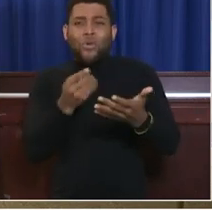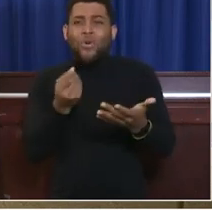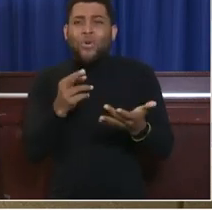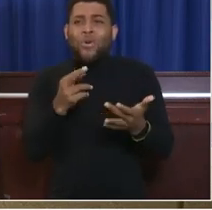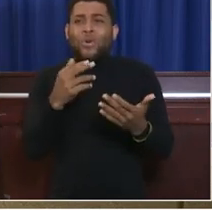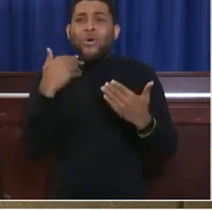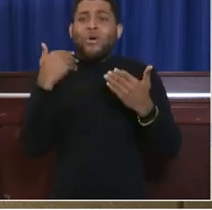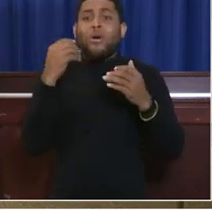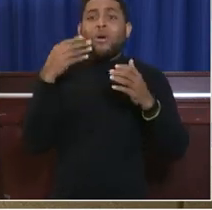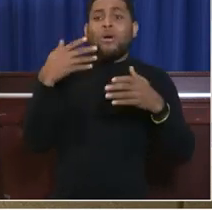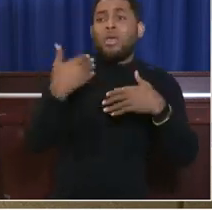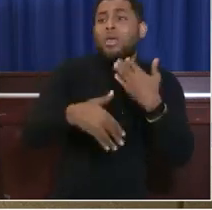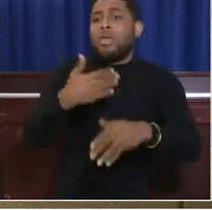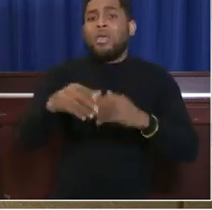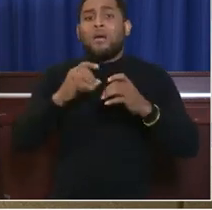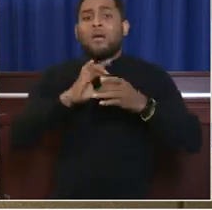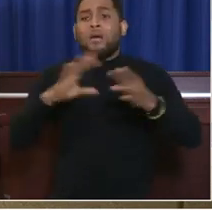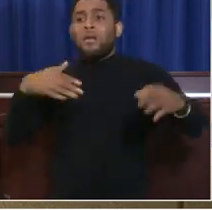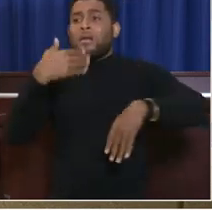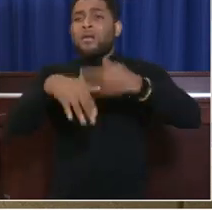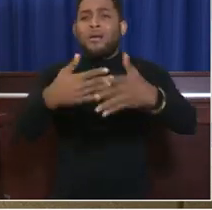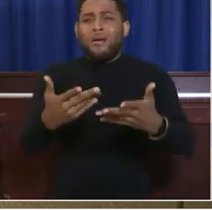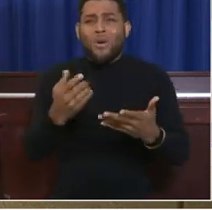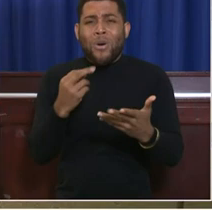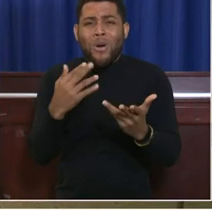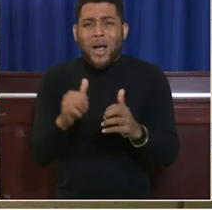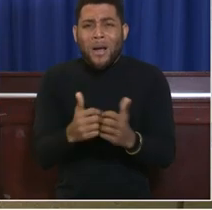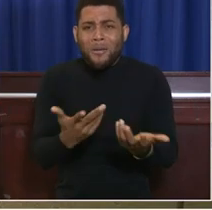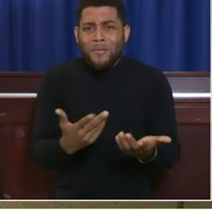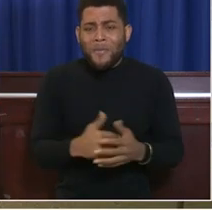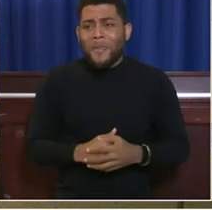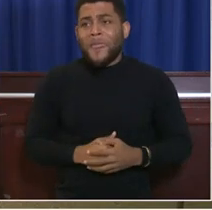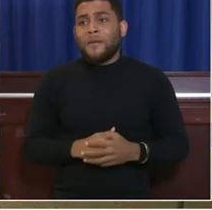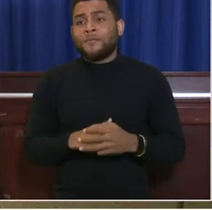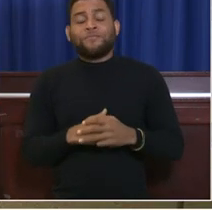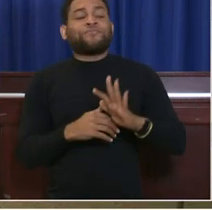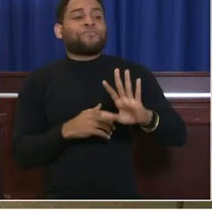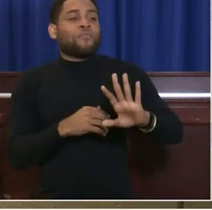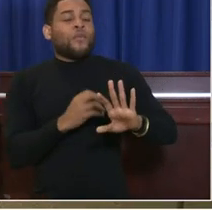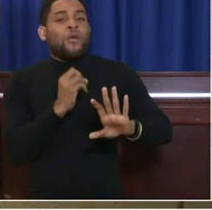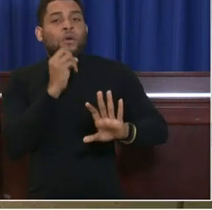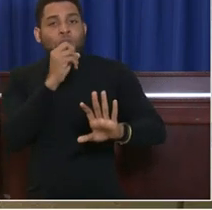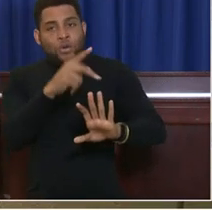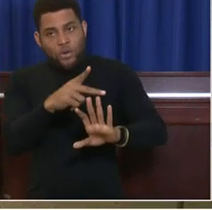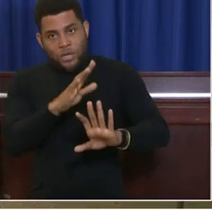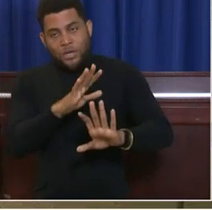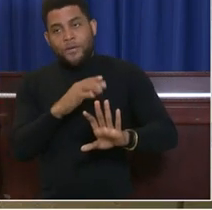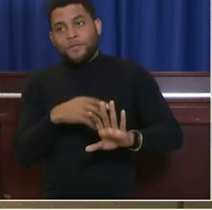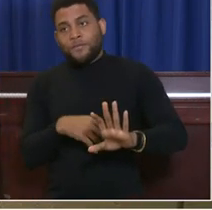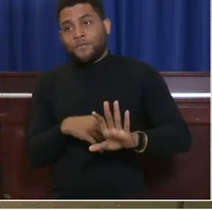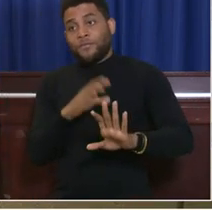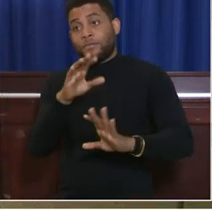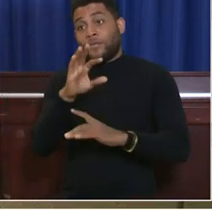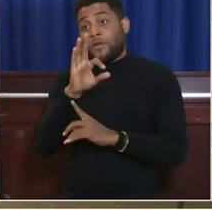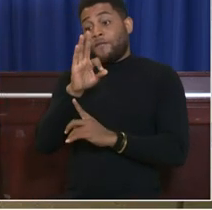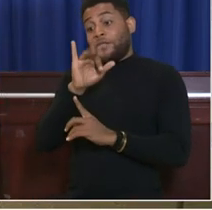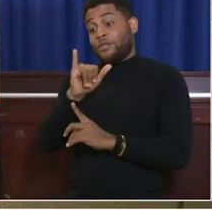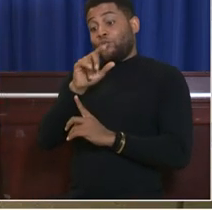Thank you. So the rates you're referring to were the fiscal year 2022 rates.